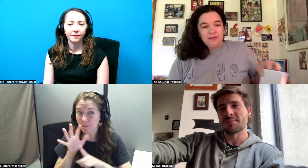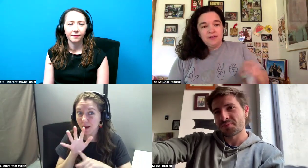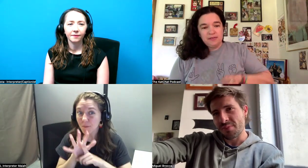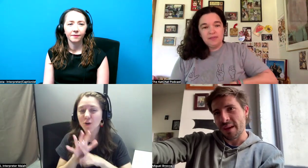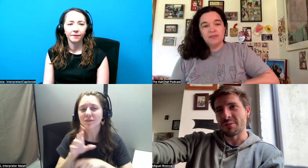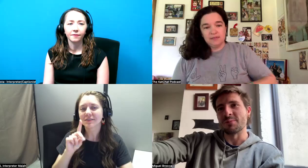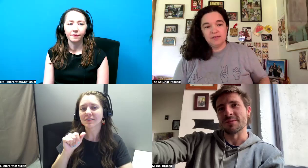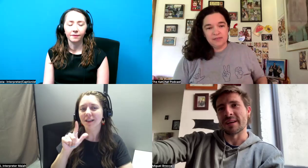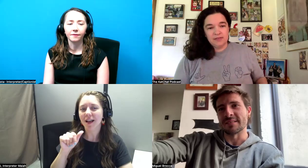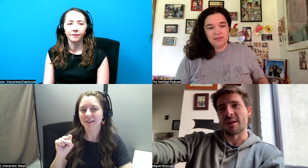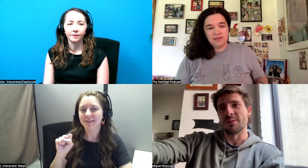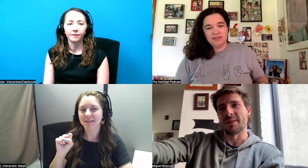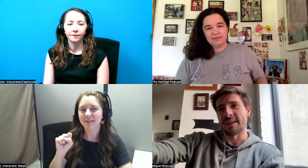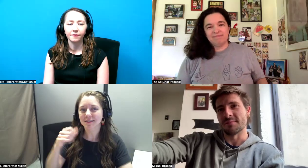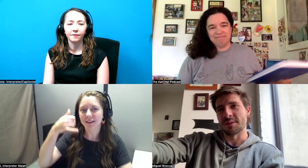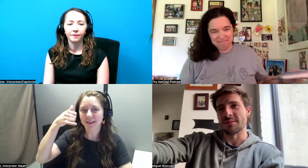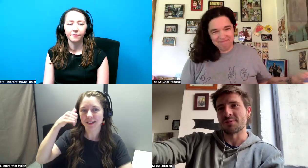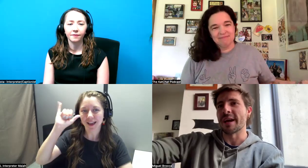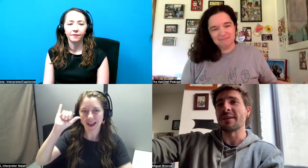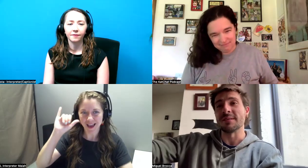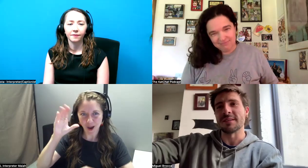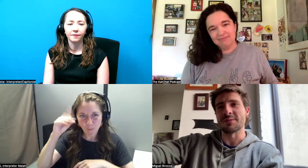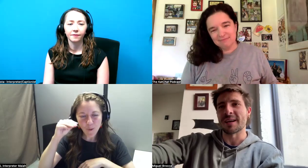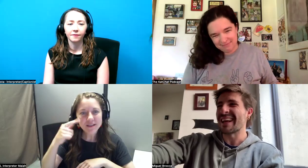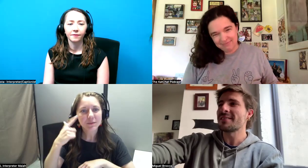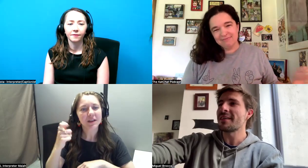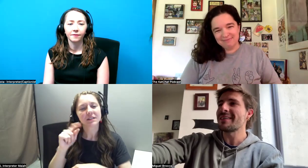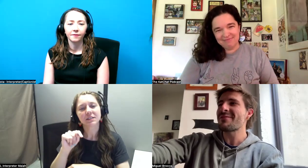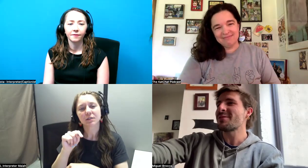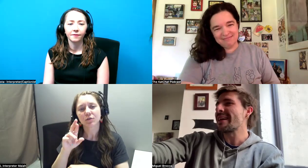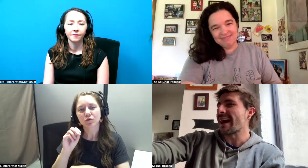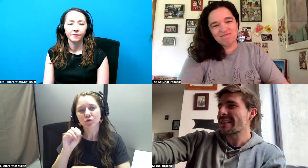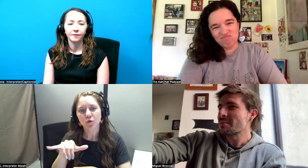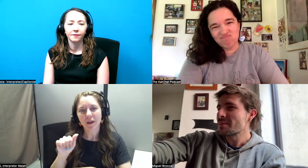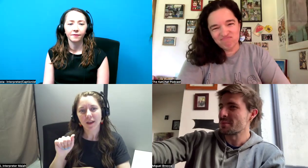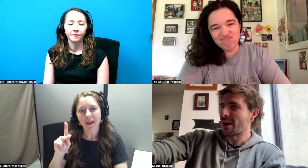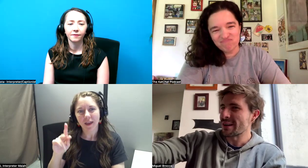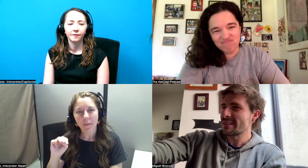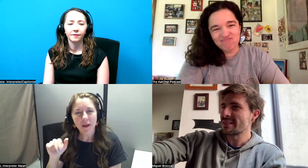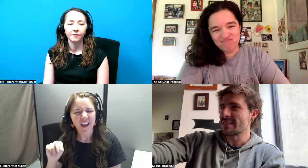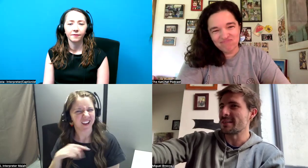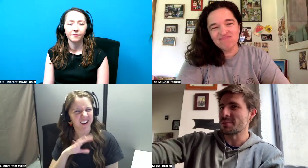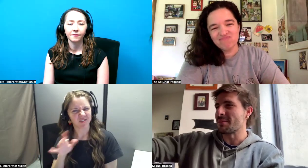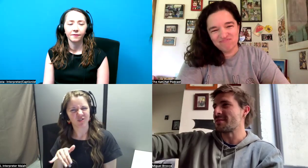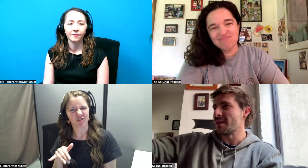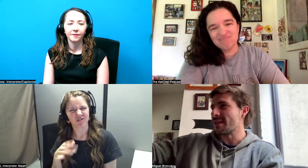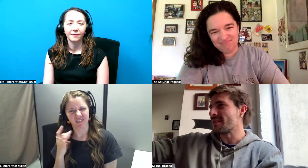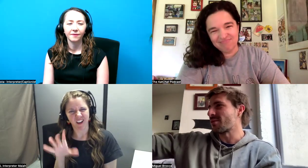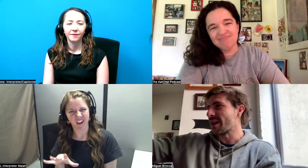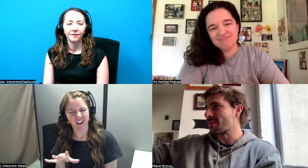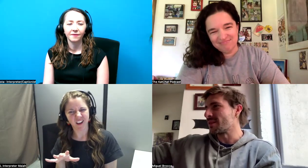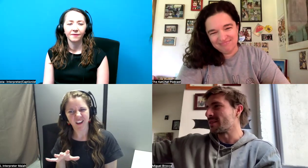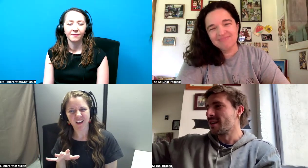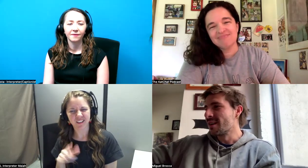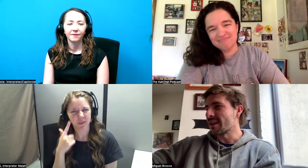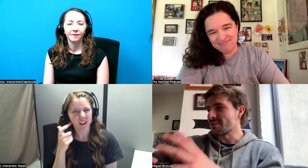Cowboys. Everyone was a Dallas Cowboys fan because of Troy Aikman and everyone. And I never really liked them, to be honest. And it was Emmitt Smith and